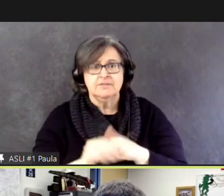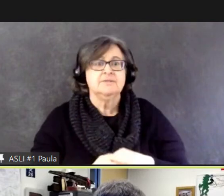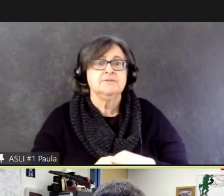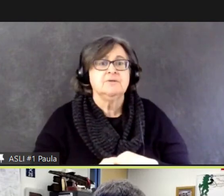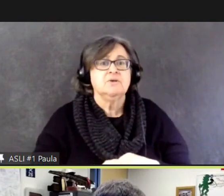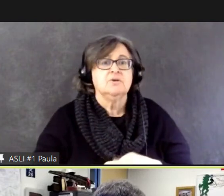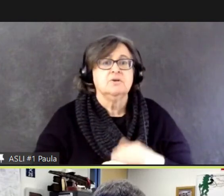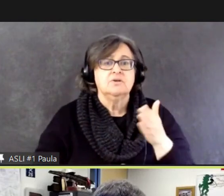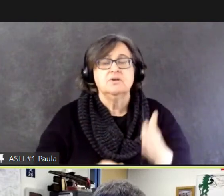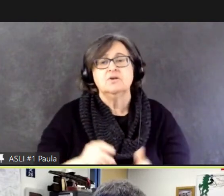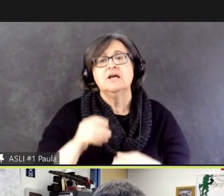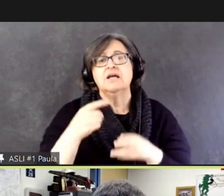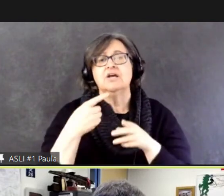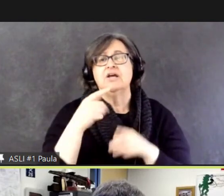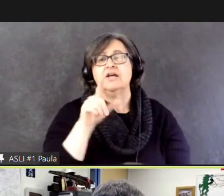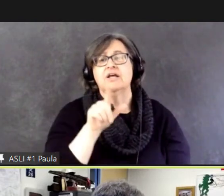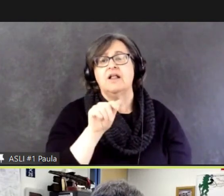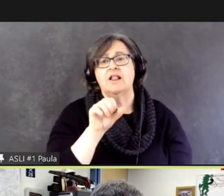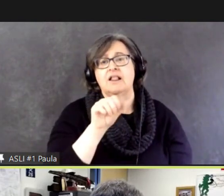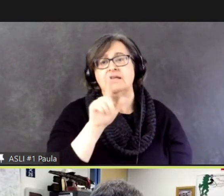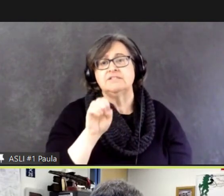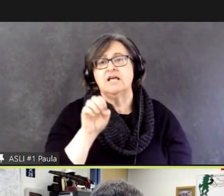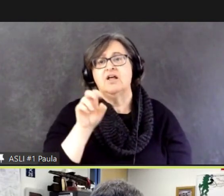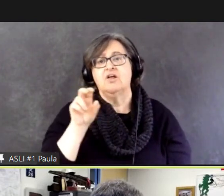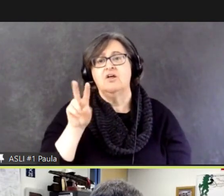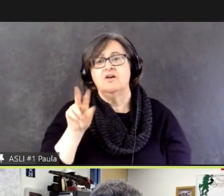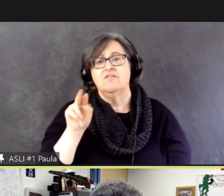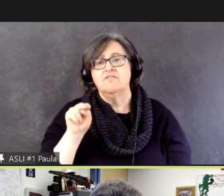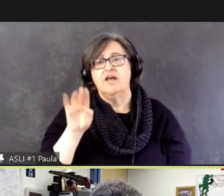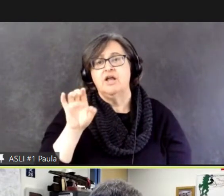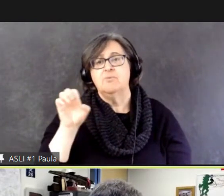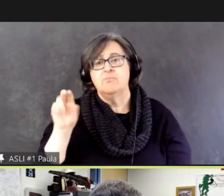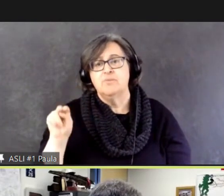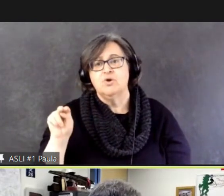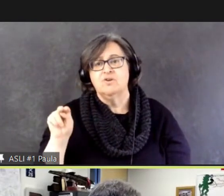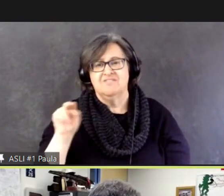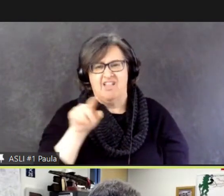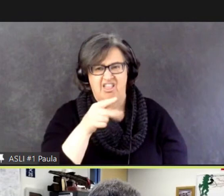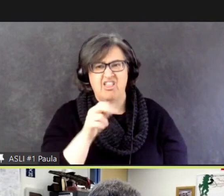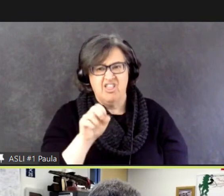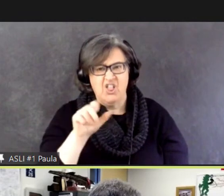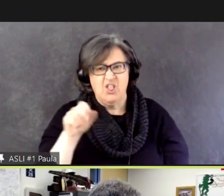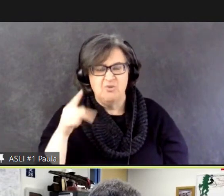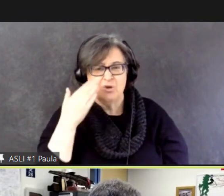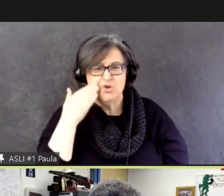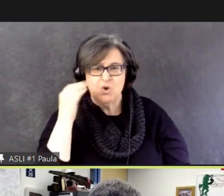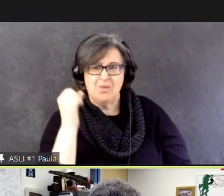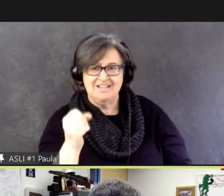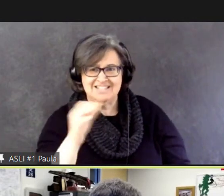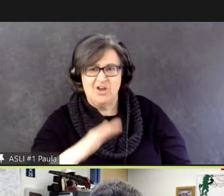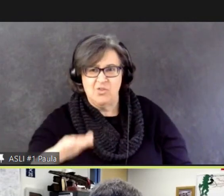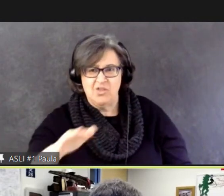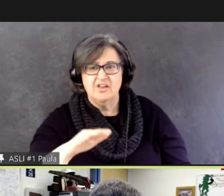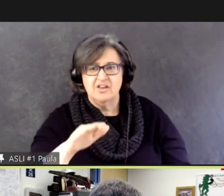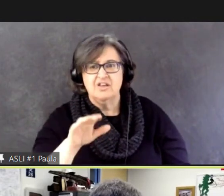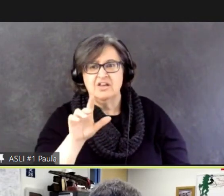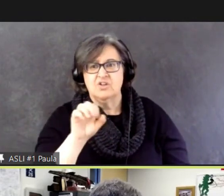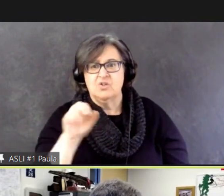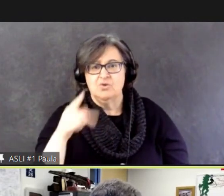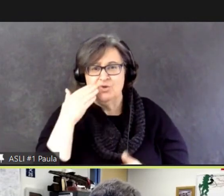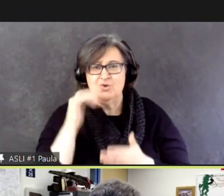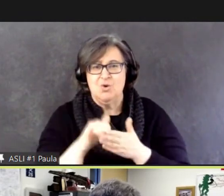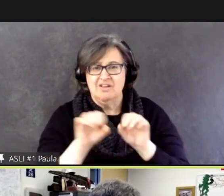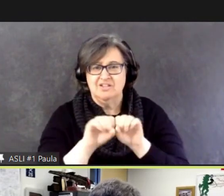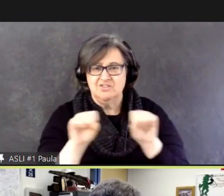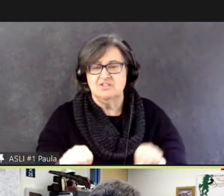So this is LaSalle Van Buren in the loop. This is on the south leg of the loop. Anyone that's ever been to the station can appreciate how incredibly hard it is to make